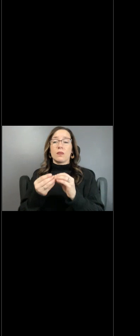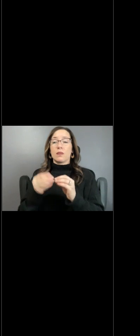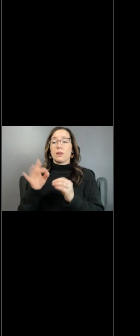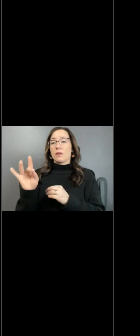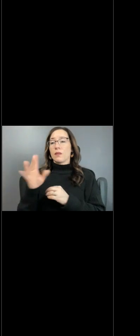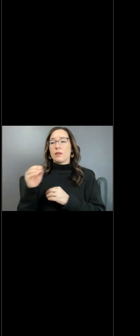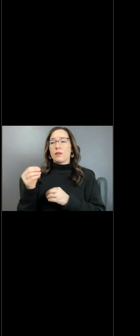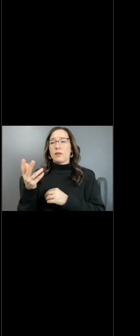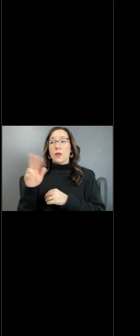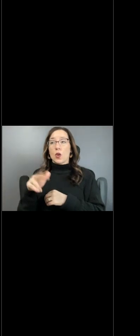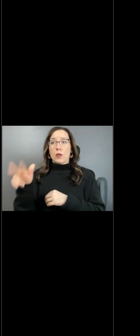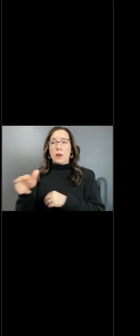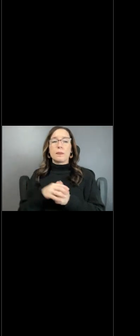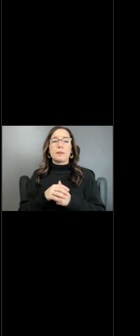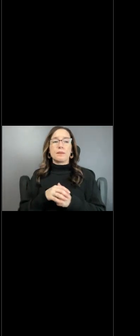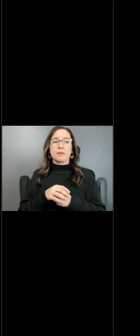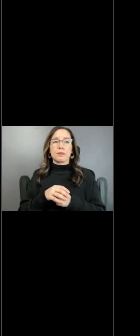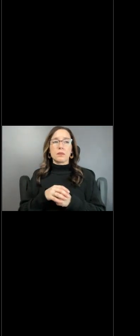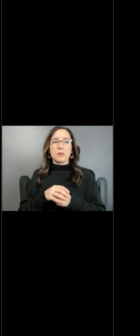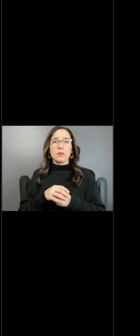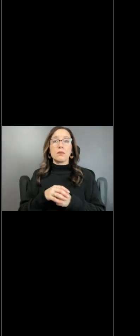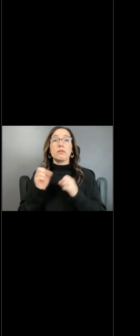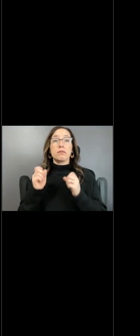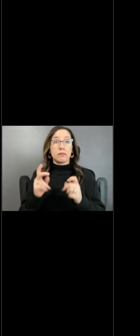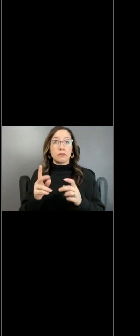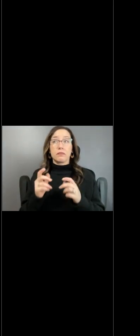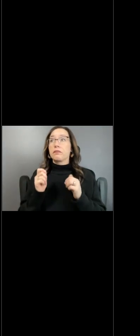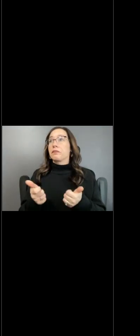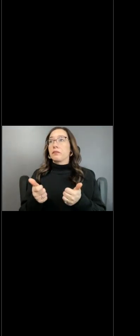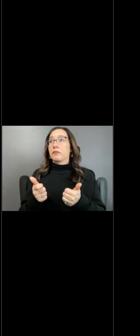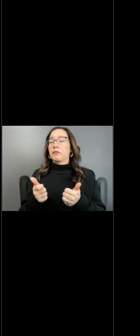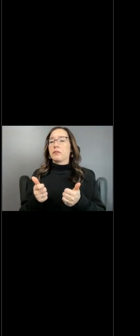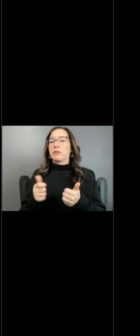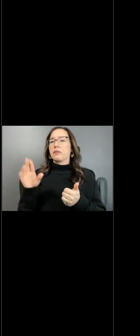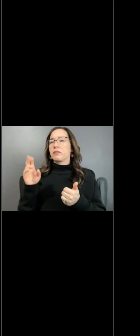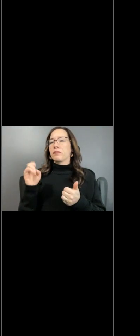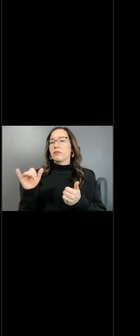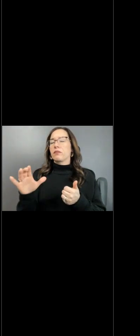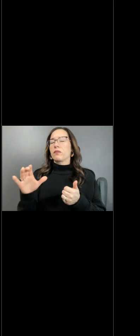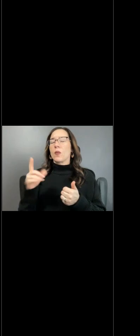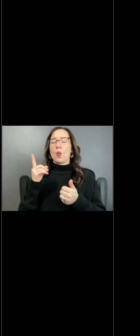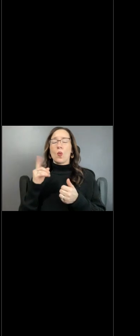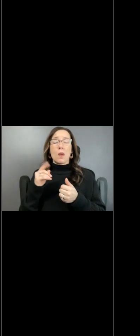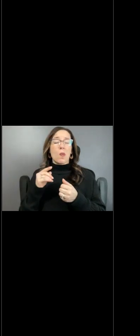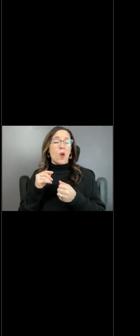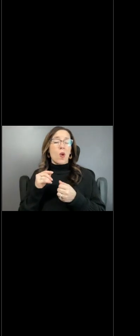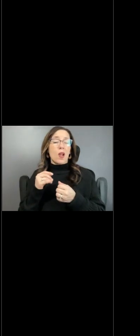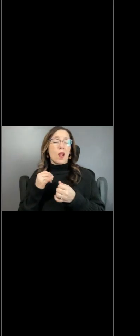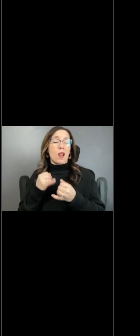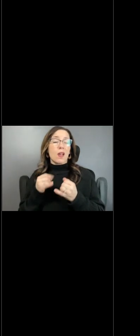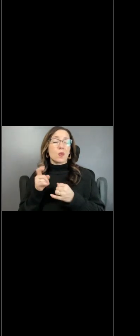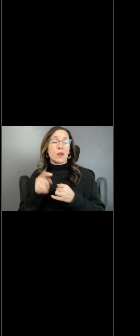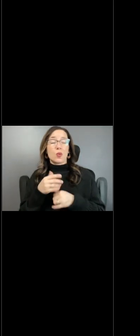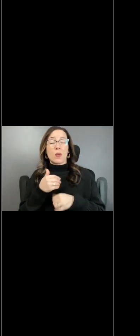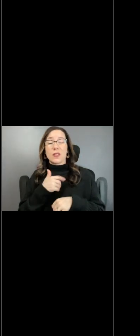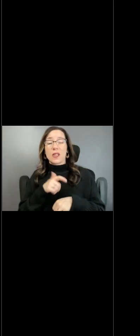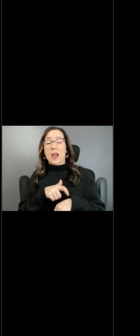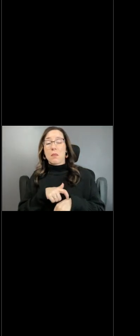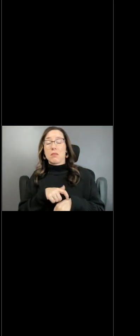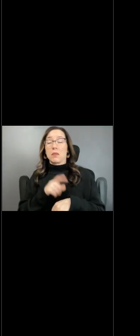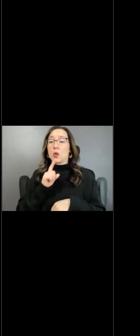33. All right. And Eric, we have one last question. Do you think we have time?